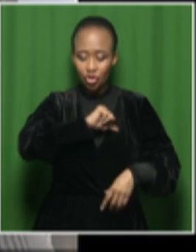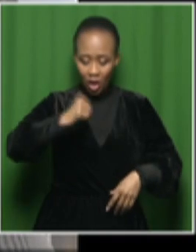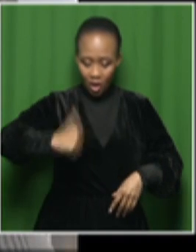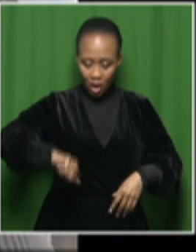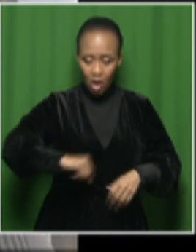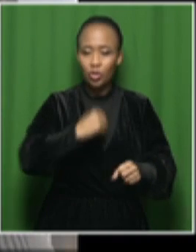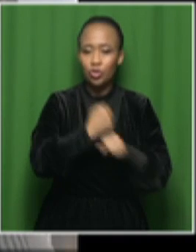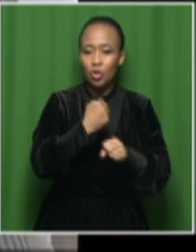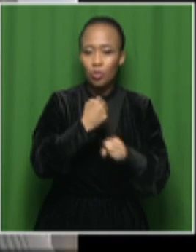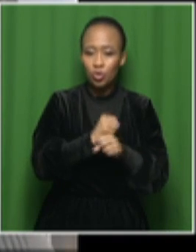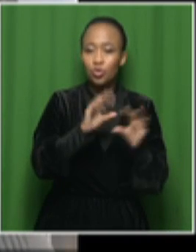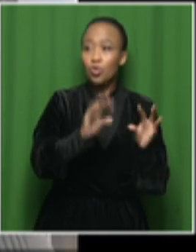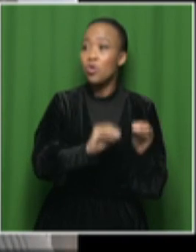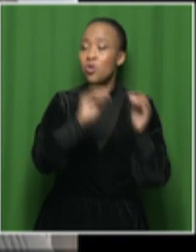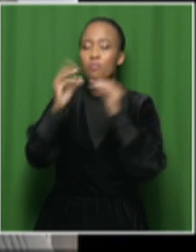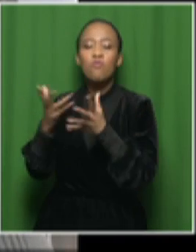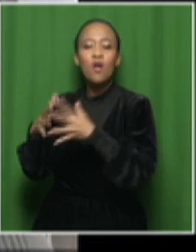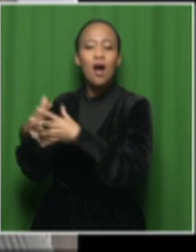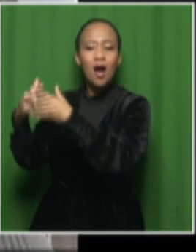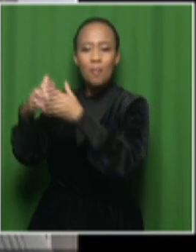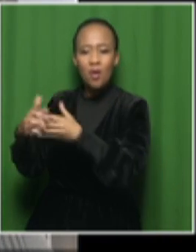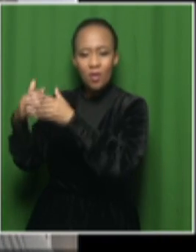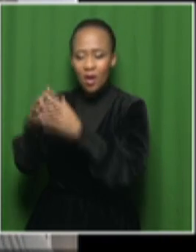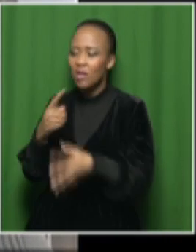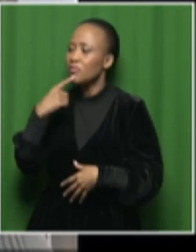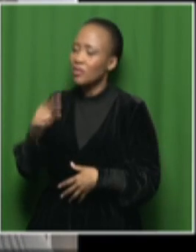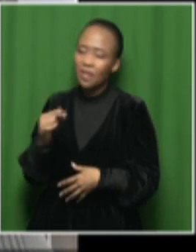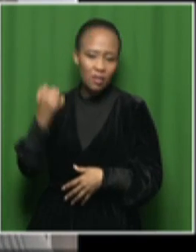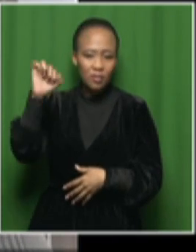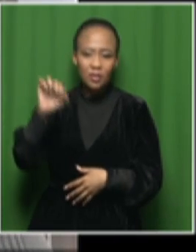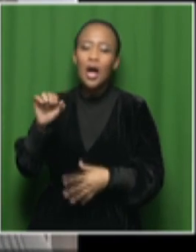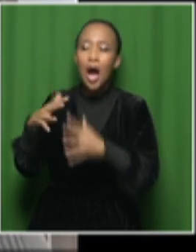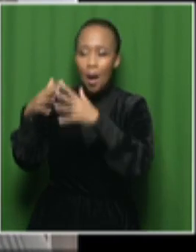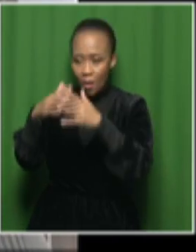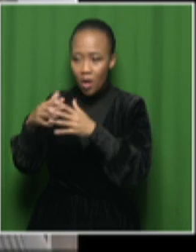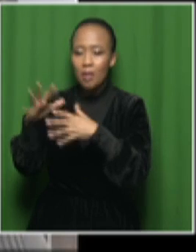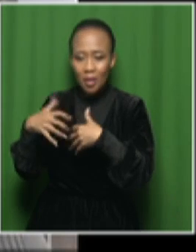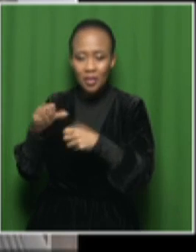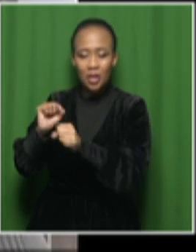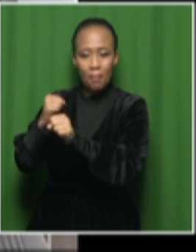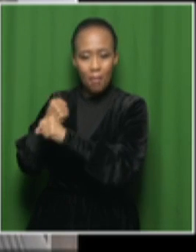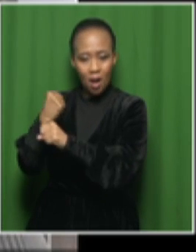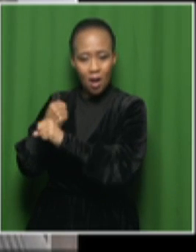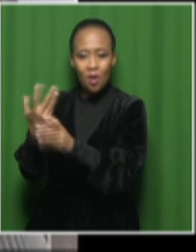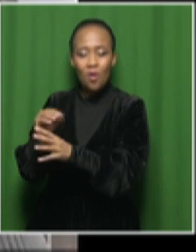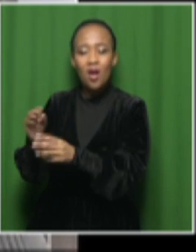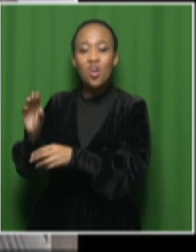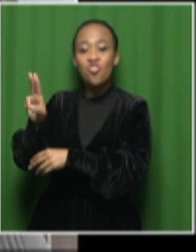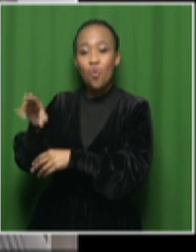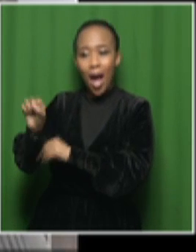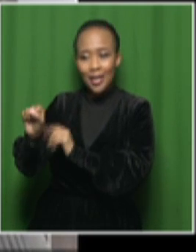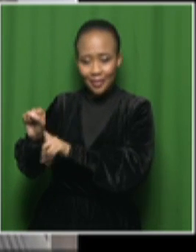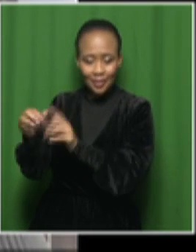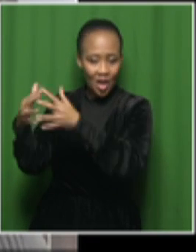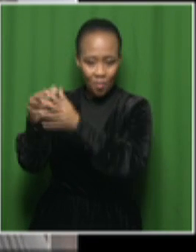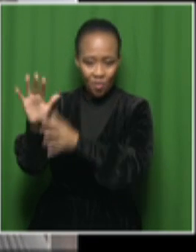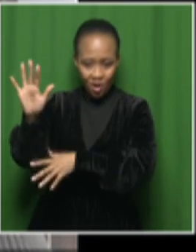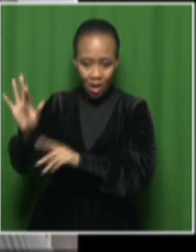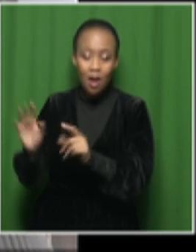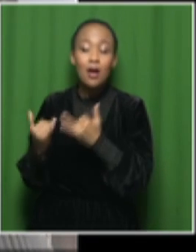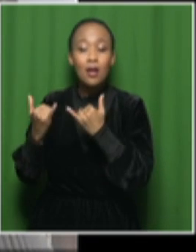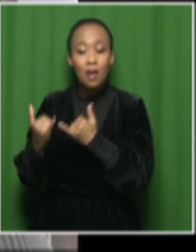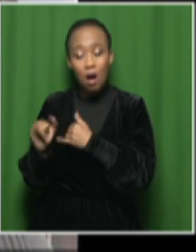U.S., American companies must manufacture in the U.S. and so on. But historically, the U.S. has said there must be